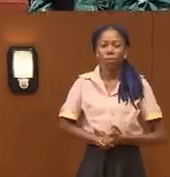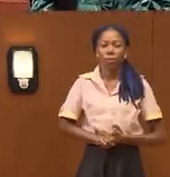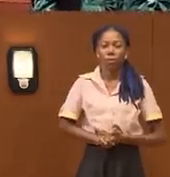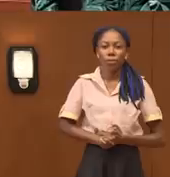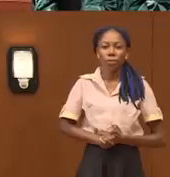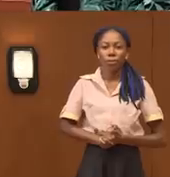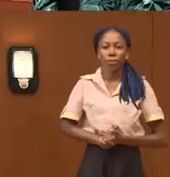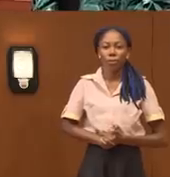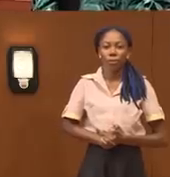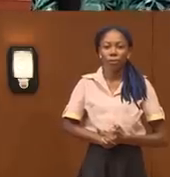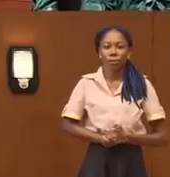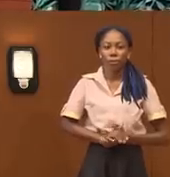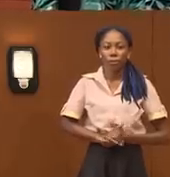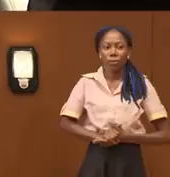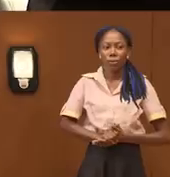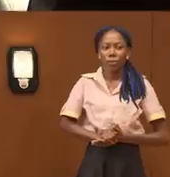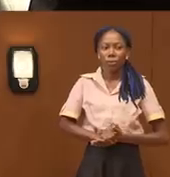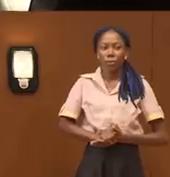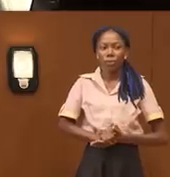Hold on.